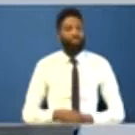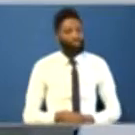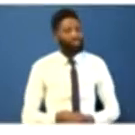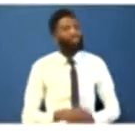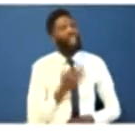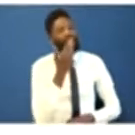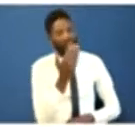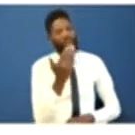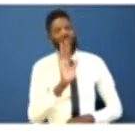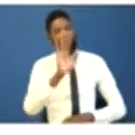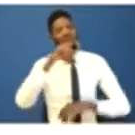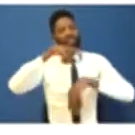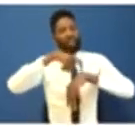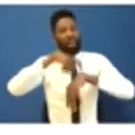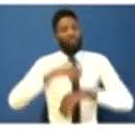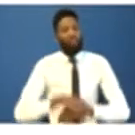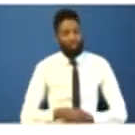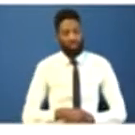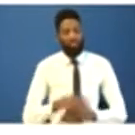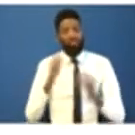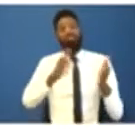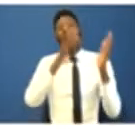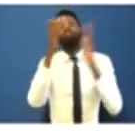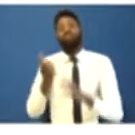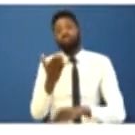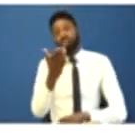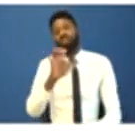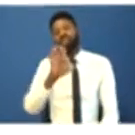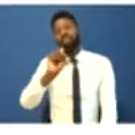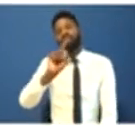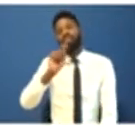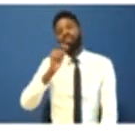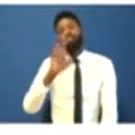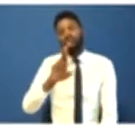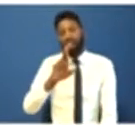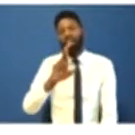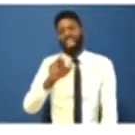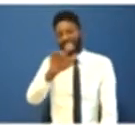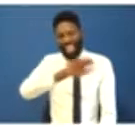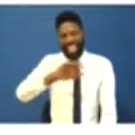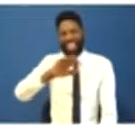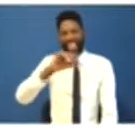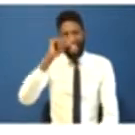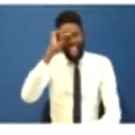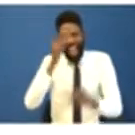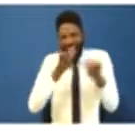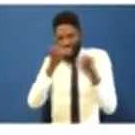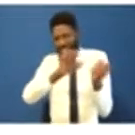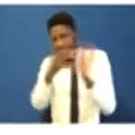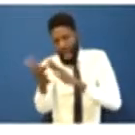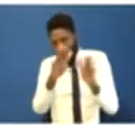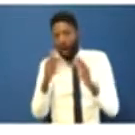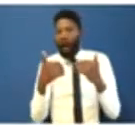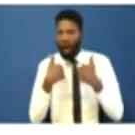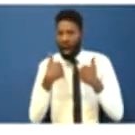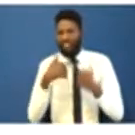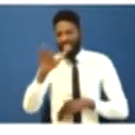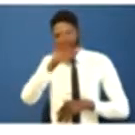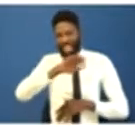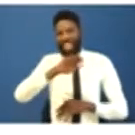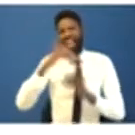your time i come to you estavaringatheiro on governance it has underneath a lot of thematic